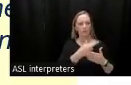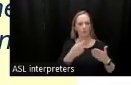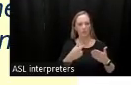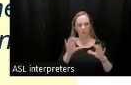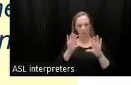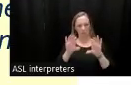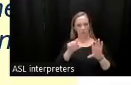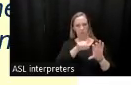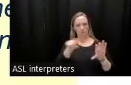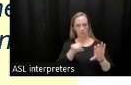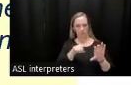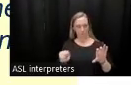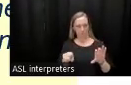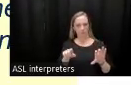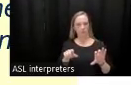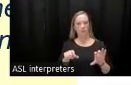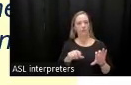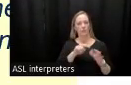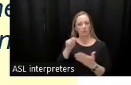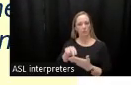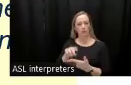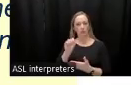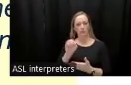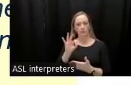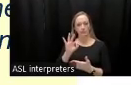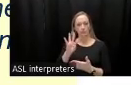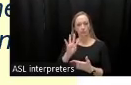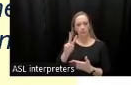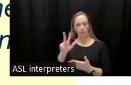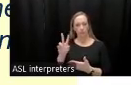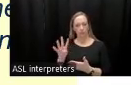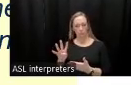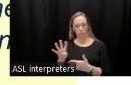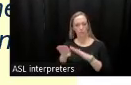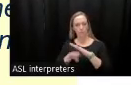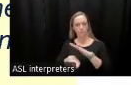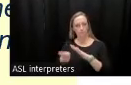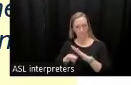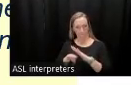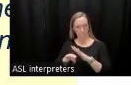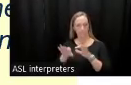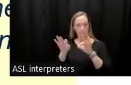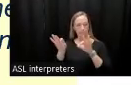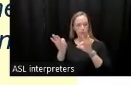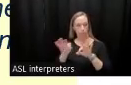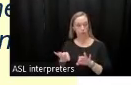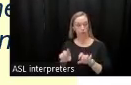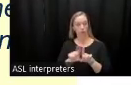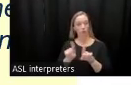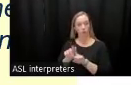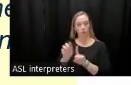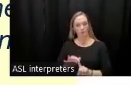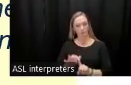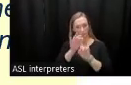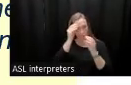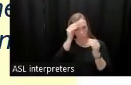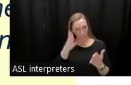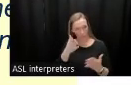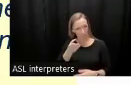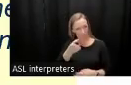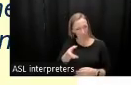You're referred to the SF424 basic instructions, but there's also special information that talks